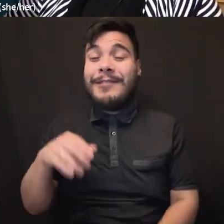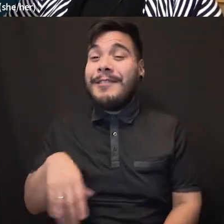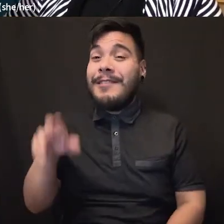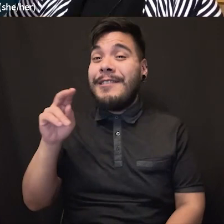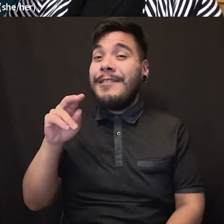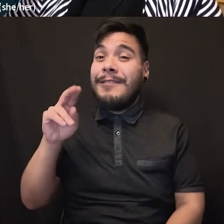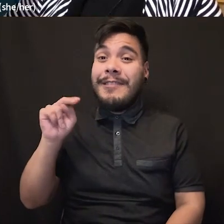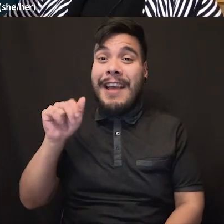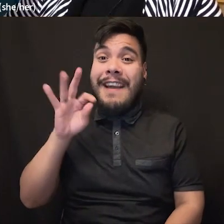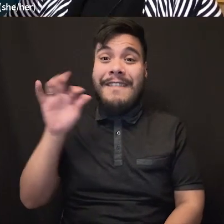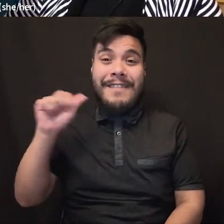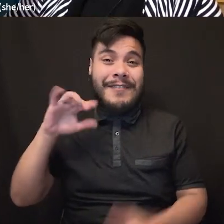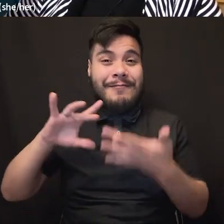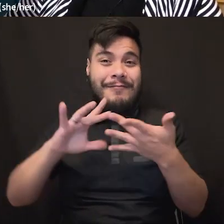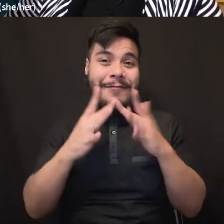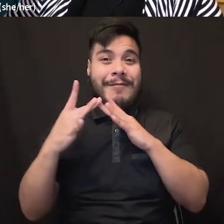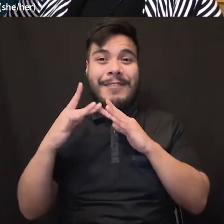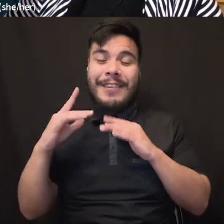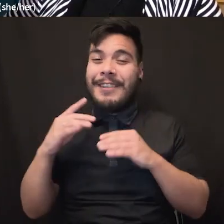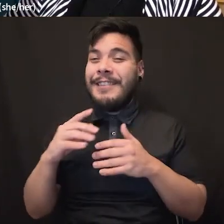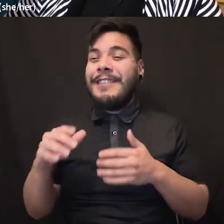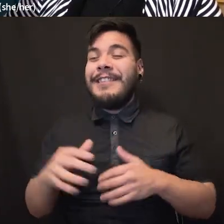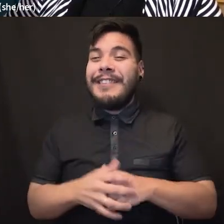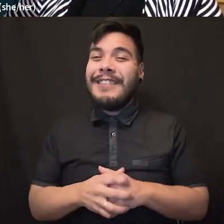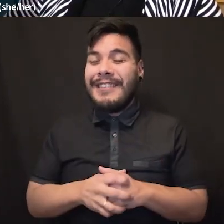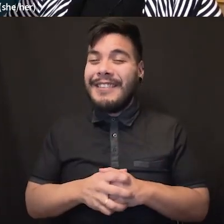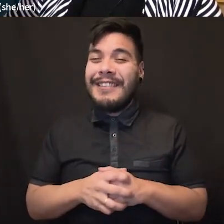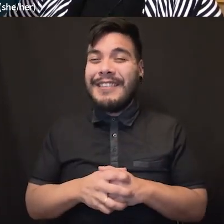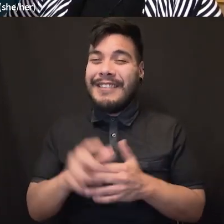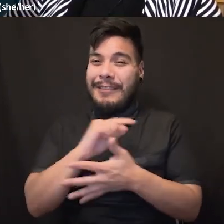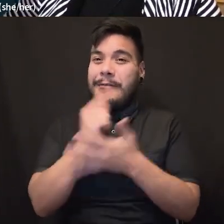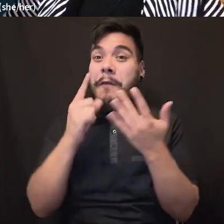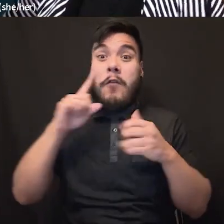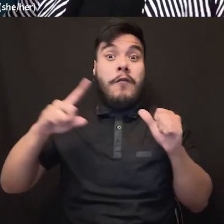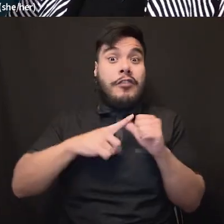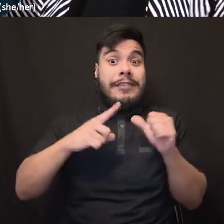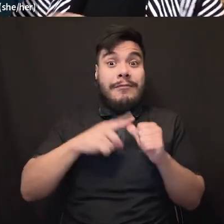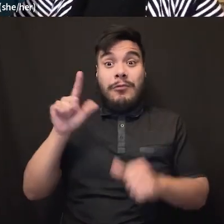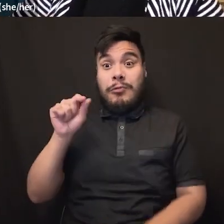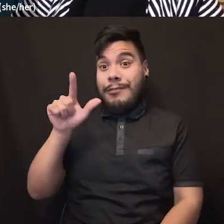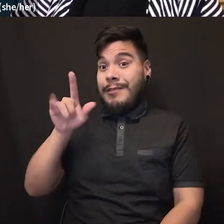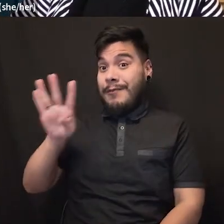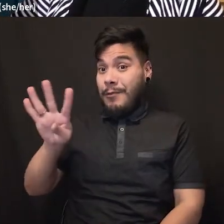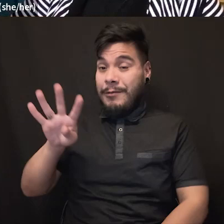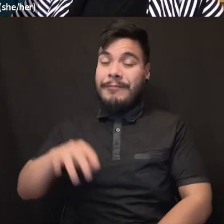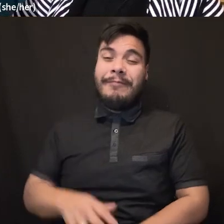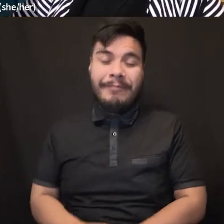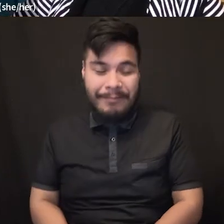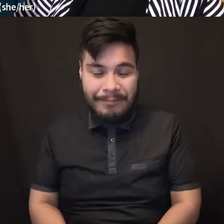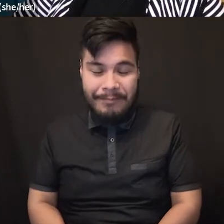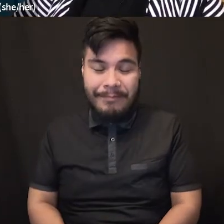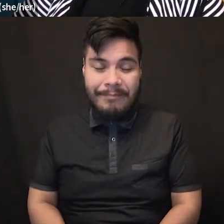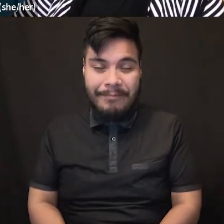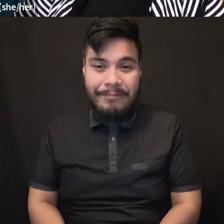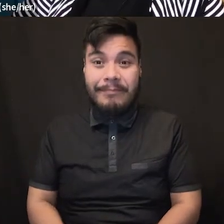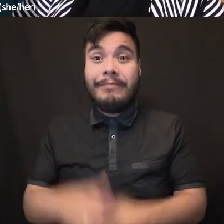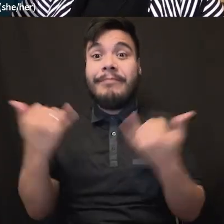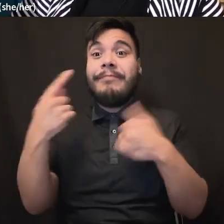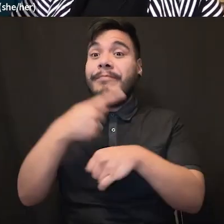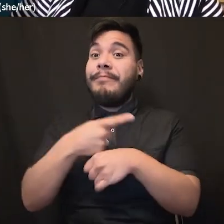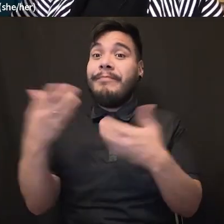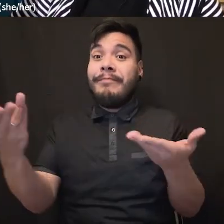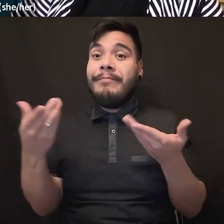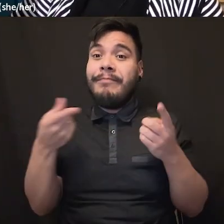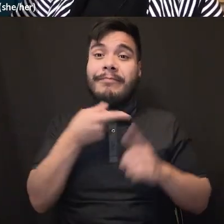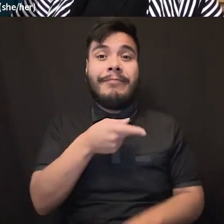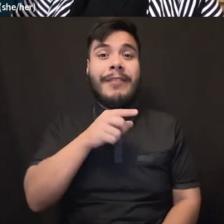so excited to have you joining us for our first episode of 2024. And with us today are comedians